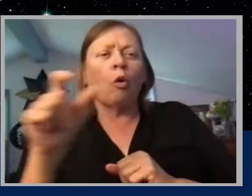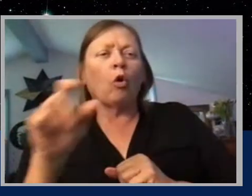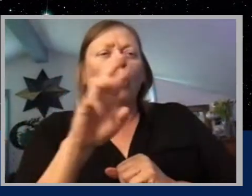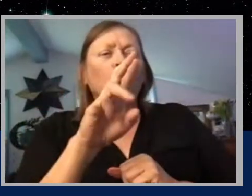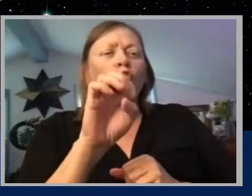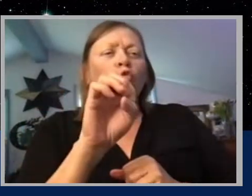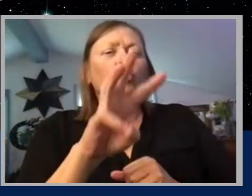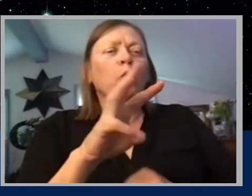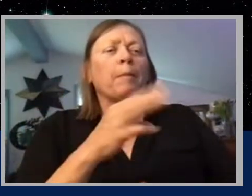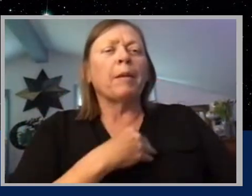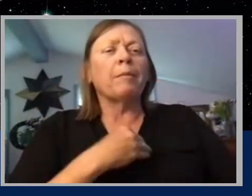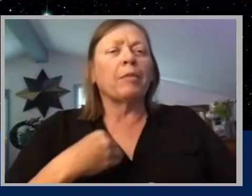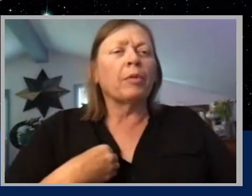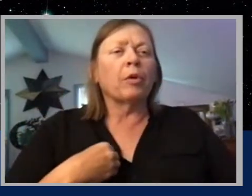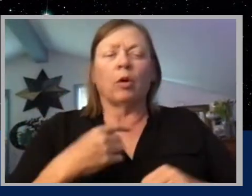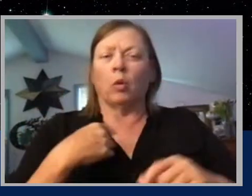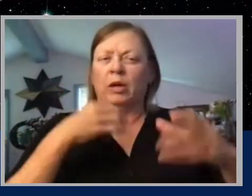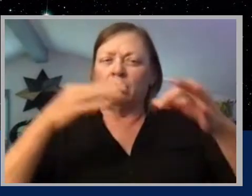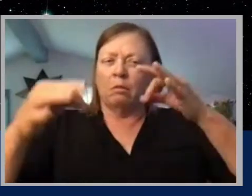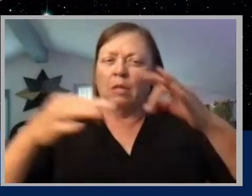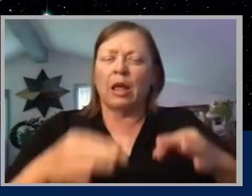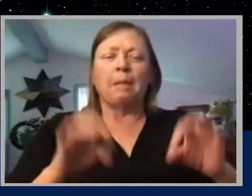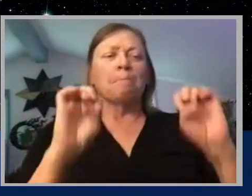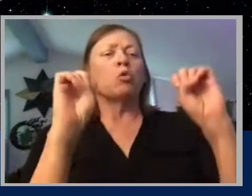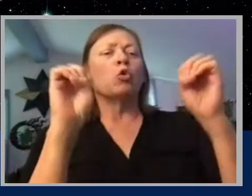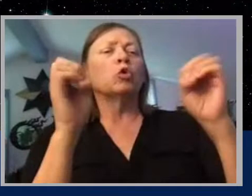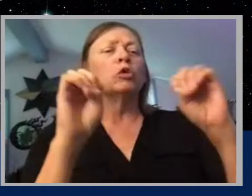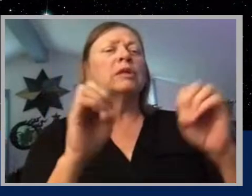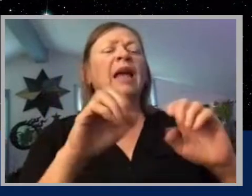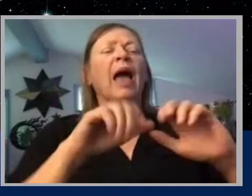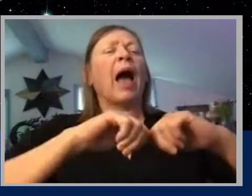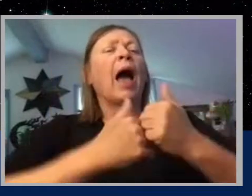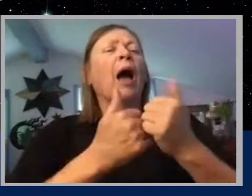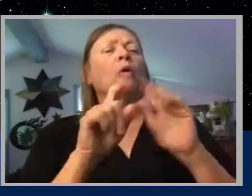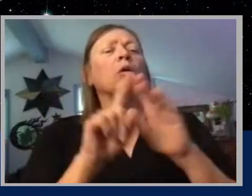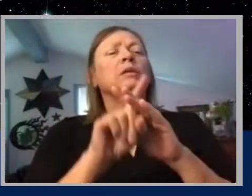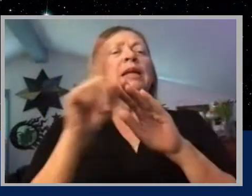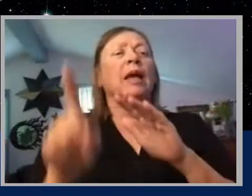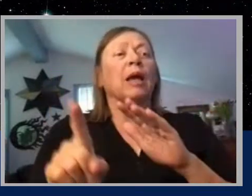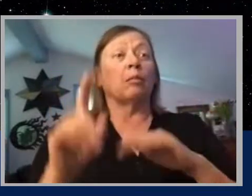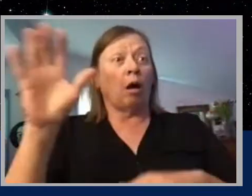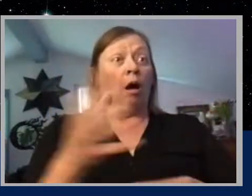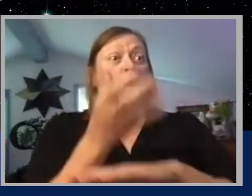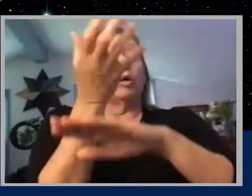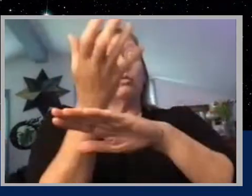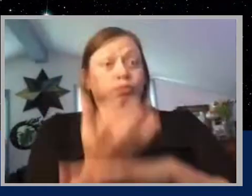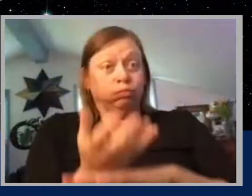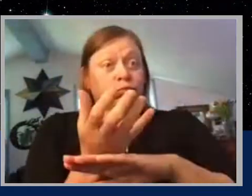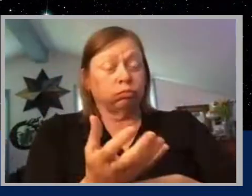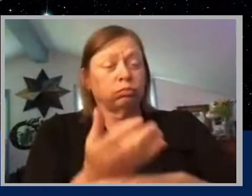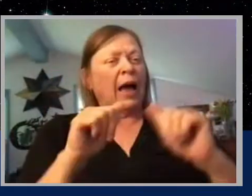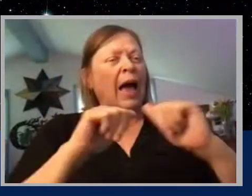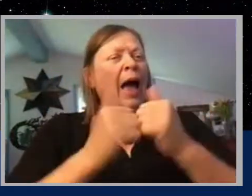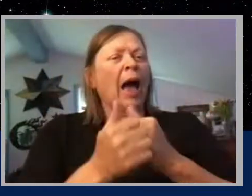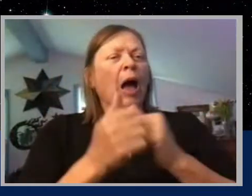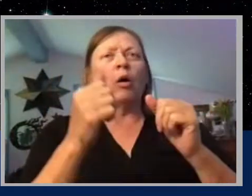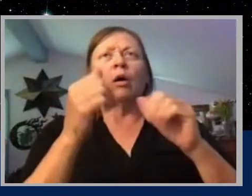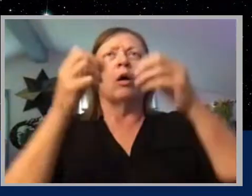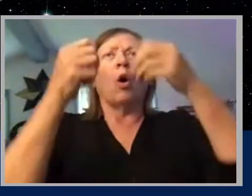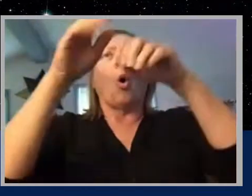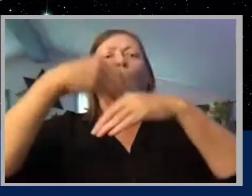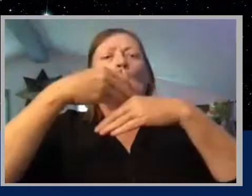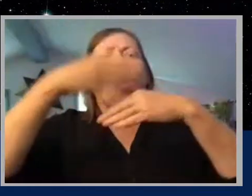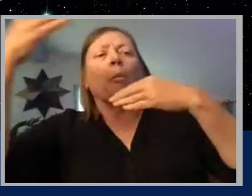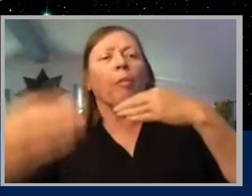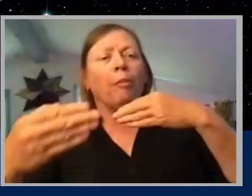out of the ship as soon as possible, how to get to our baskets that are very similar to the shuttle, where they zip line down